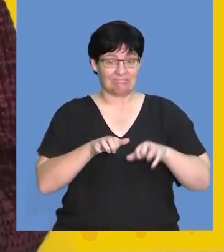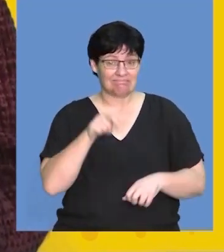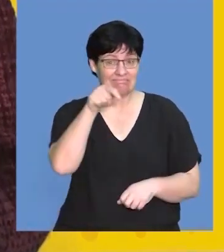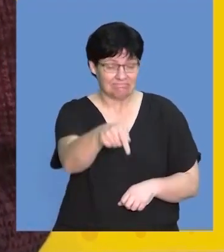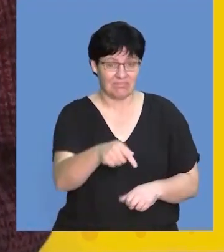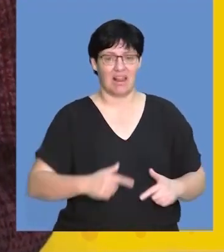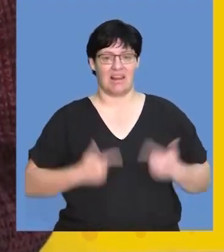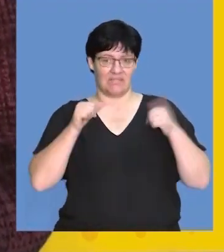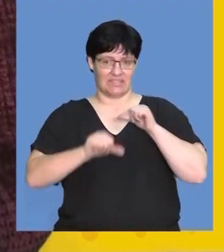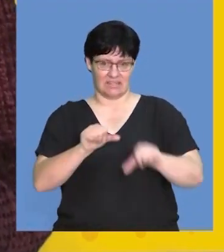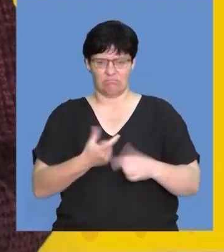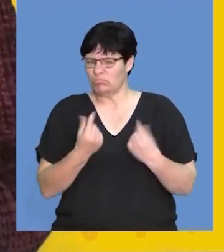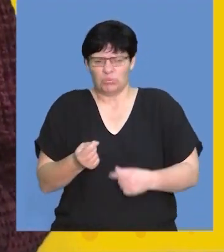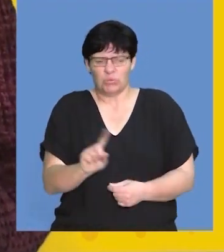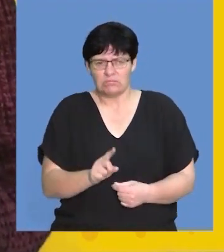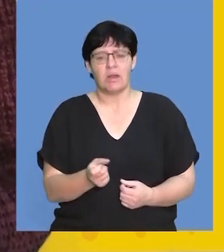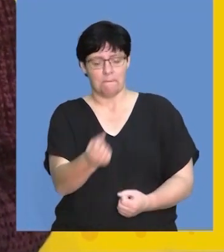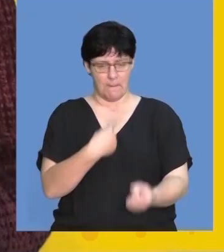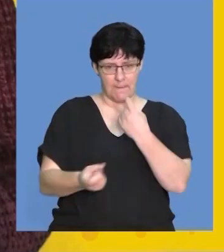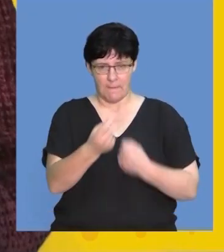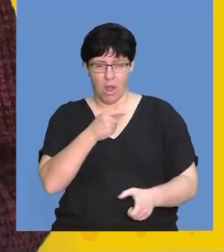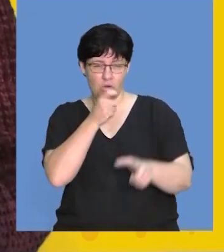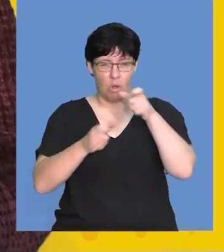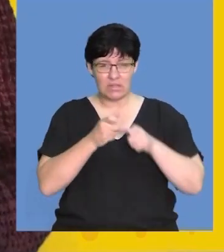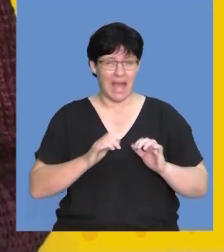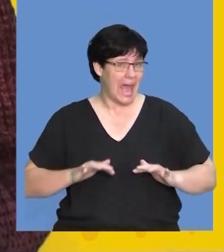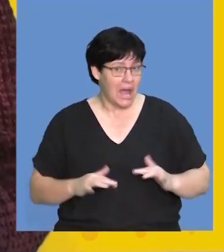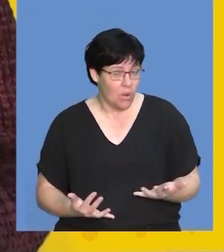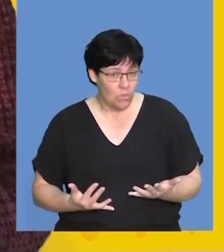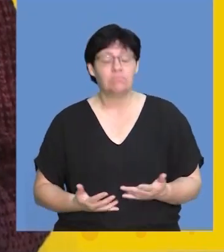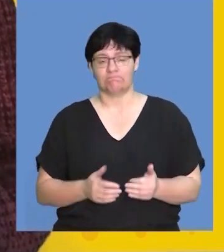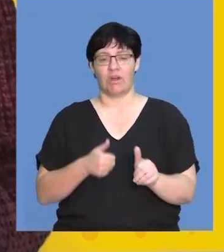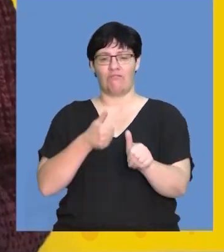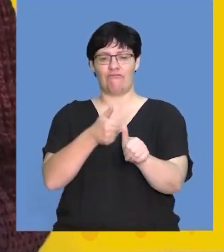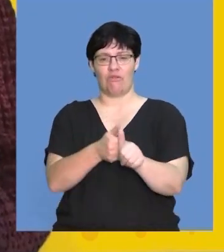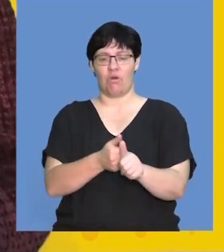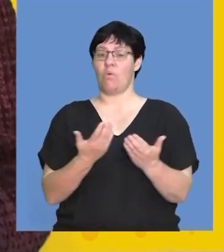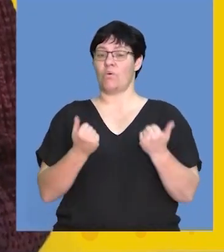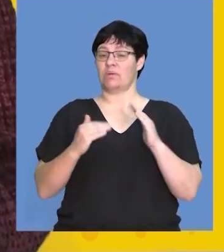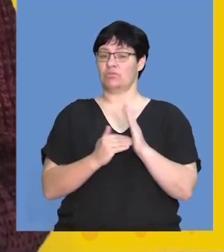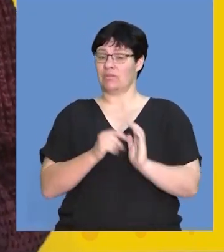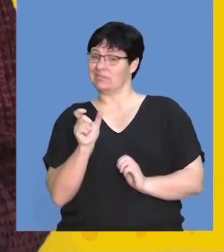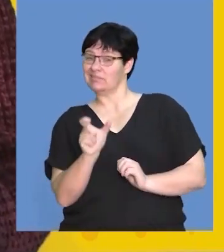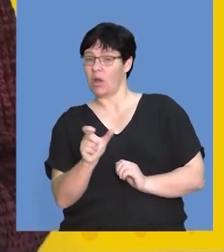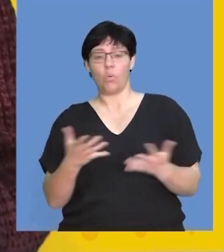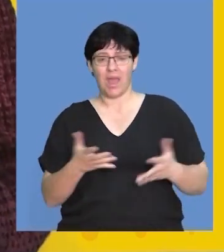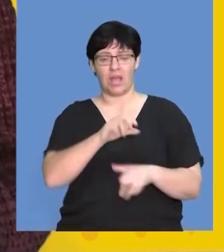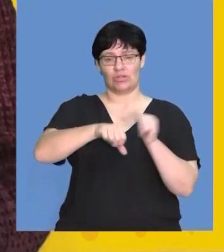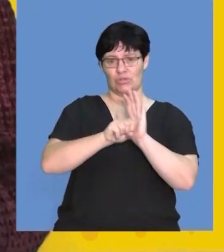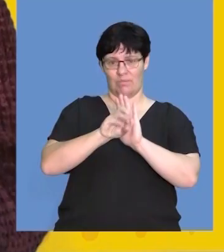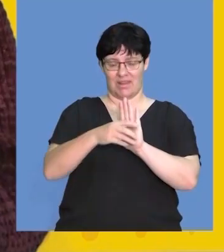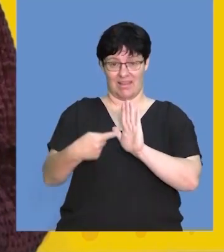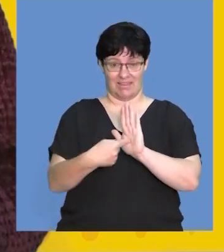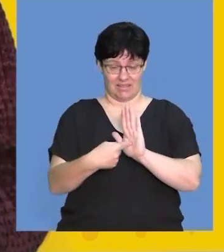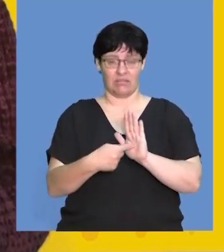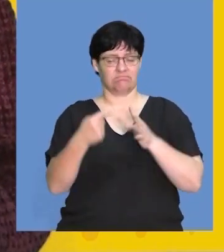sciences. All you need to do to get your questions and comments through to us is follow Was It Matrix on all our social media platforms as